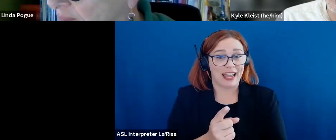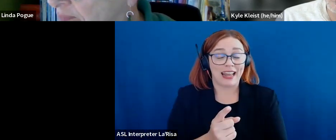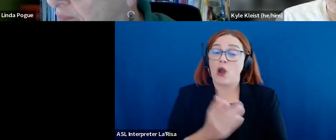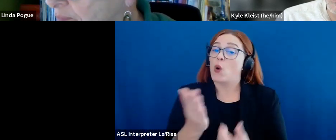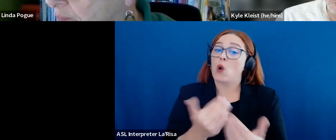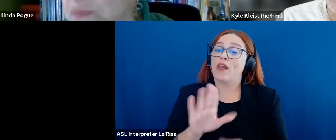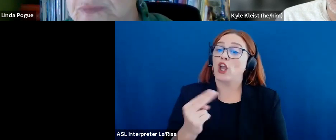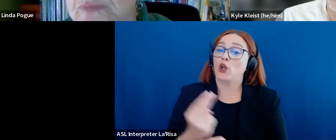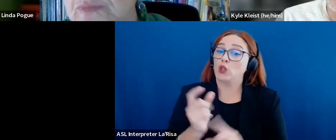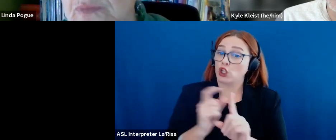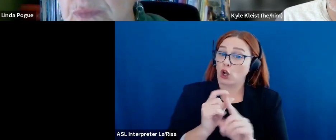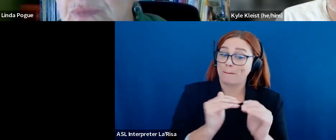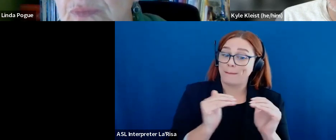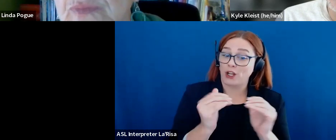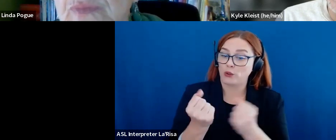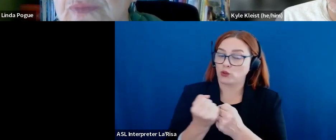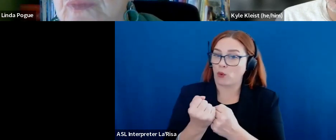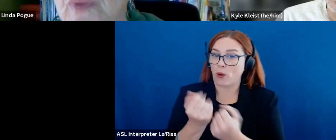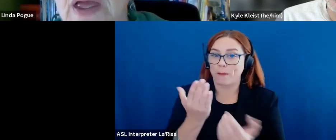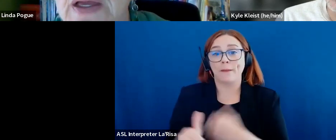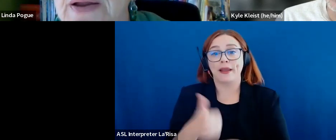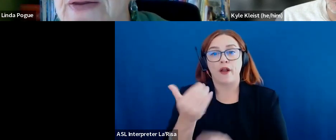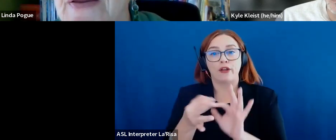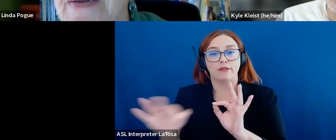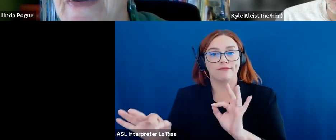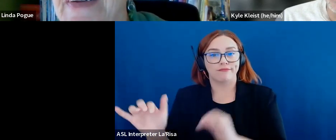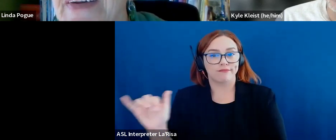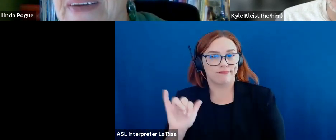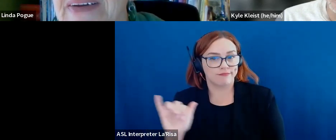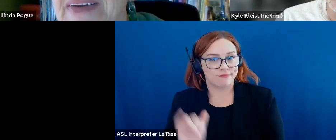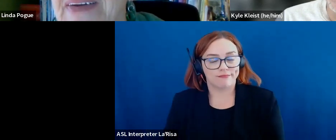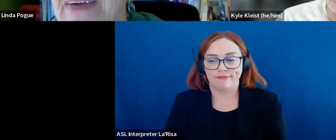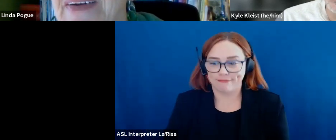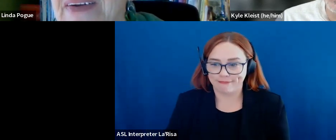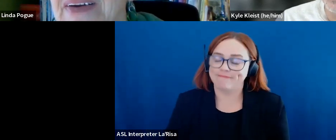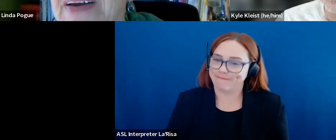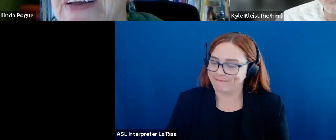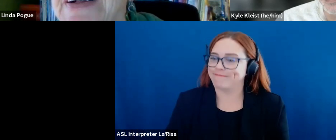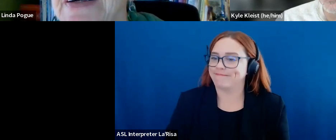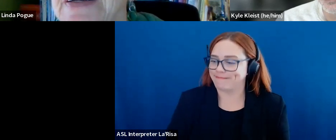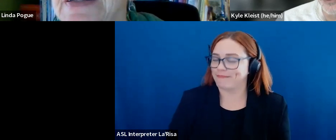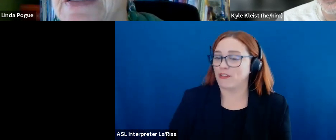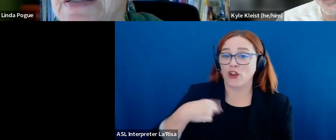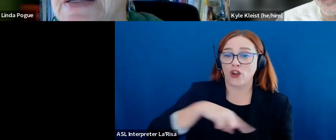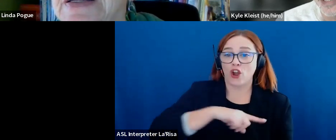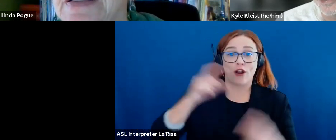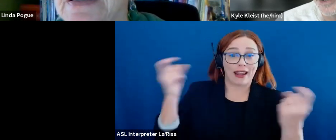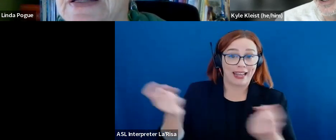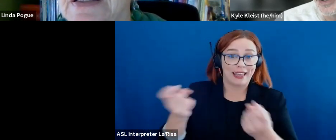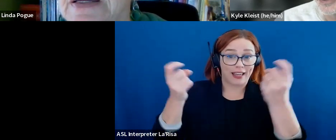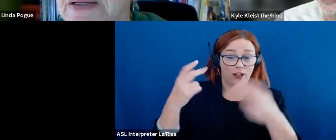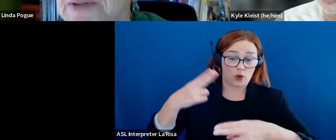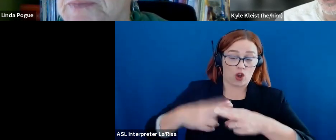not. Right. Oh, you're absolutely right. I mean, I look at the event that we do with our Fishing Has No Boundaries,